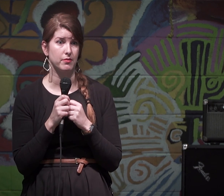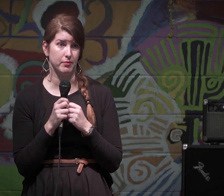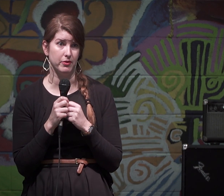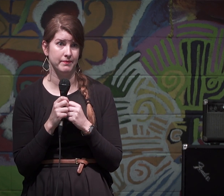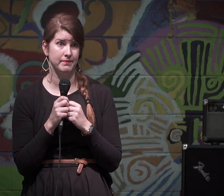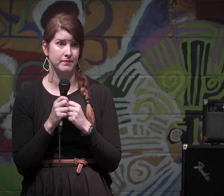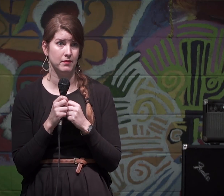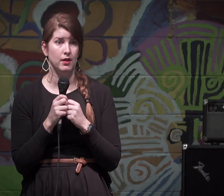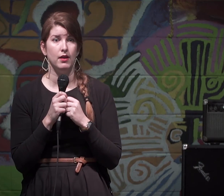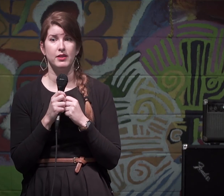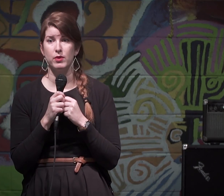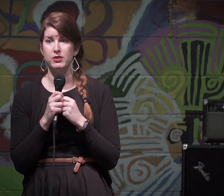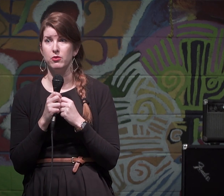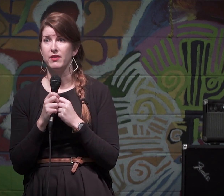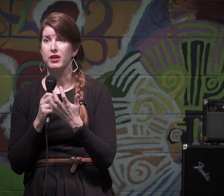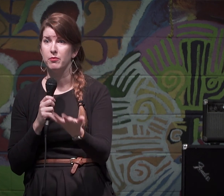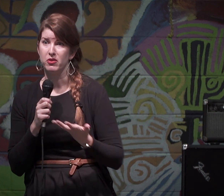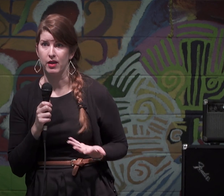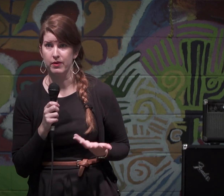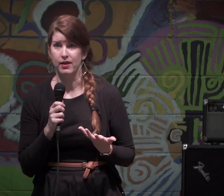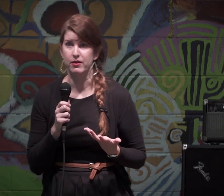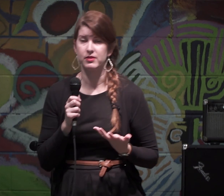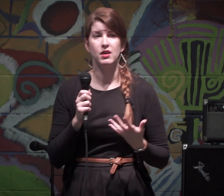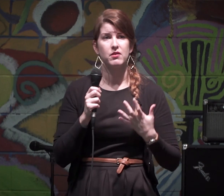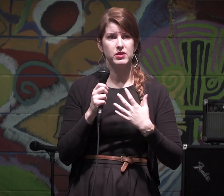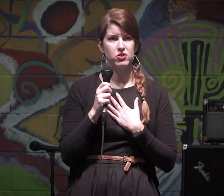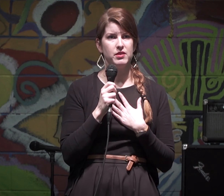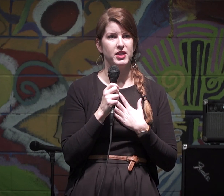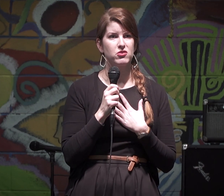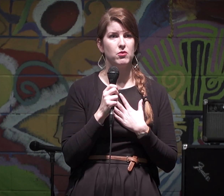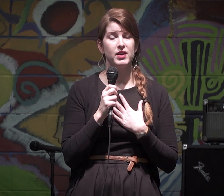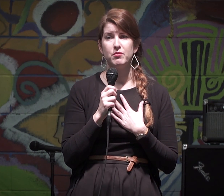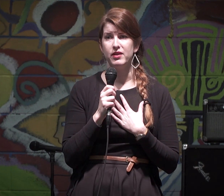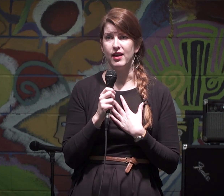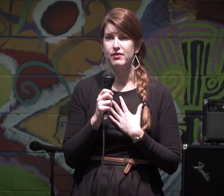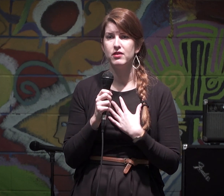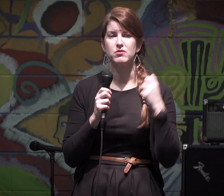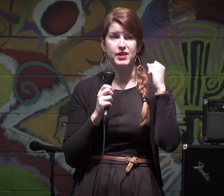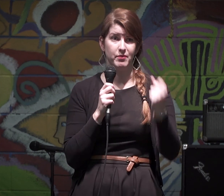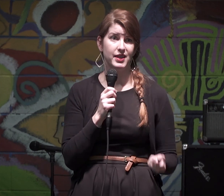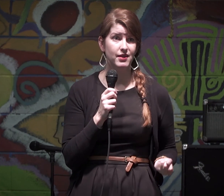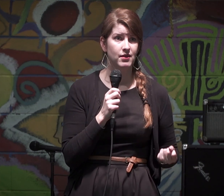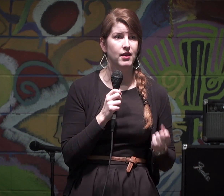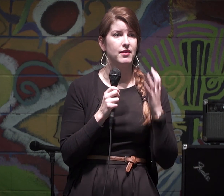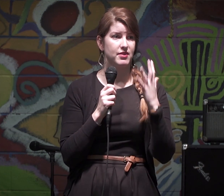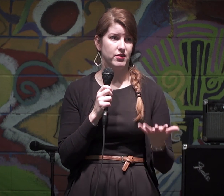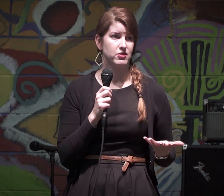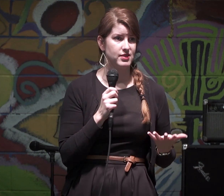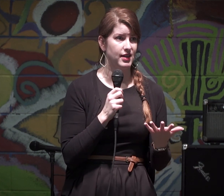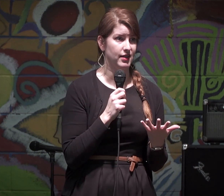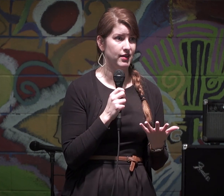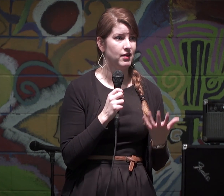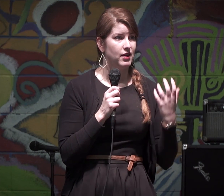interactions with people. It's what I do whenever I communicate with others, and really trying to make sure that what I'm putting out there is what I mean and that